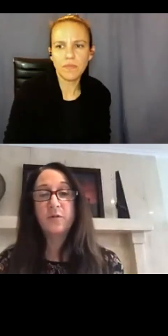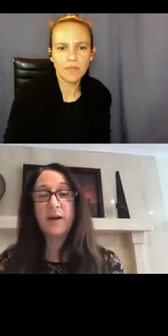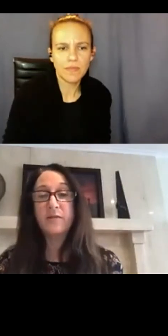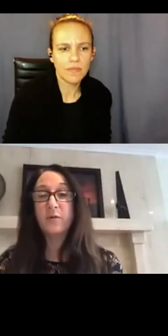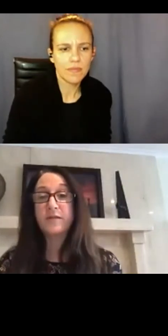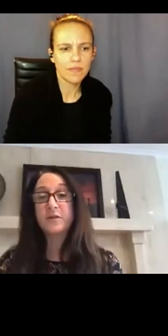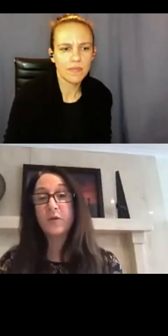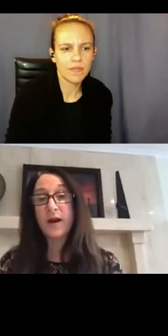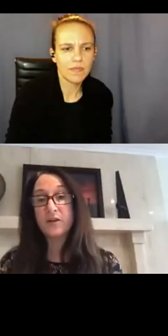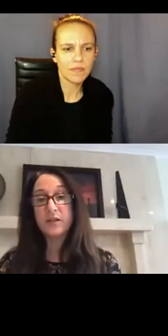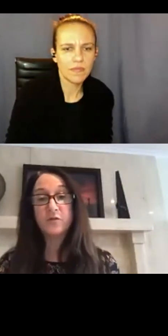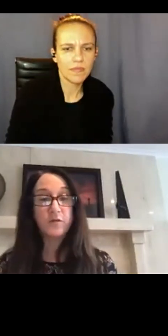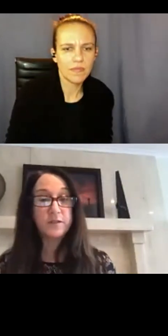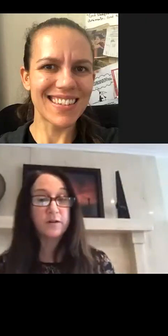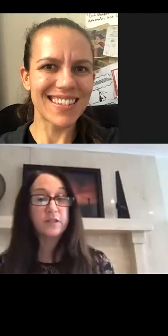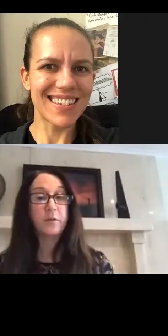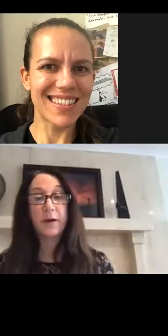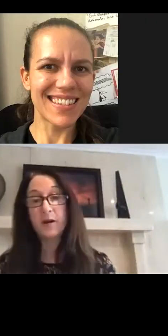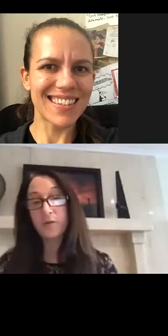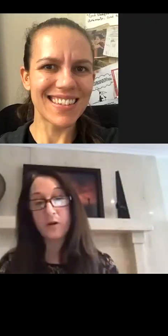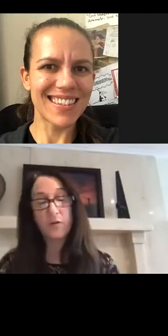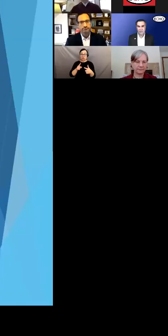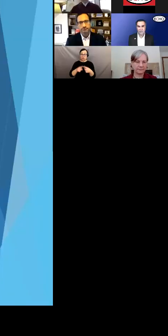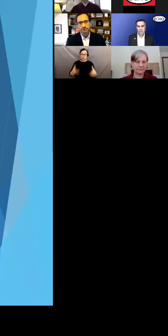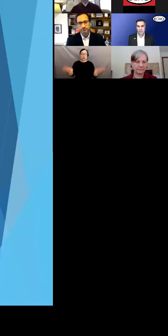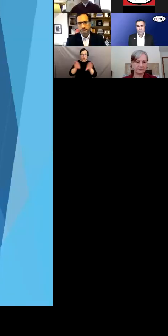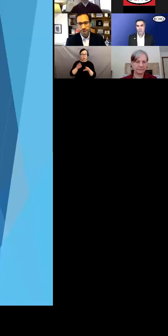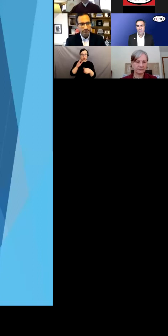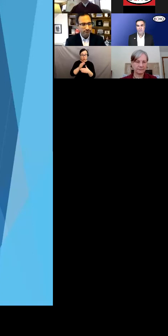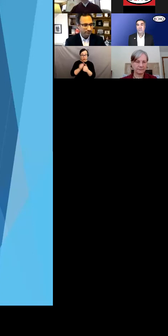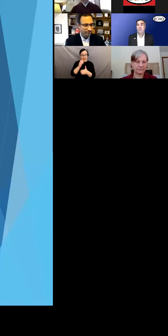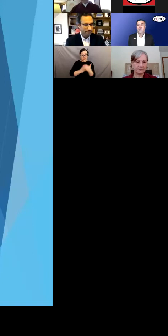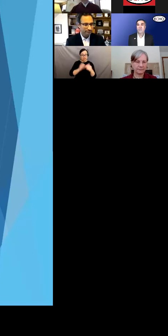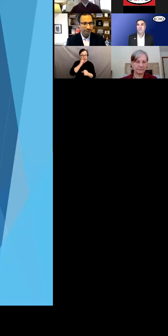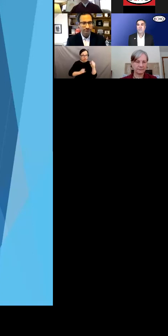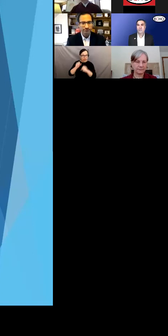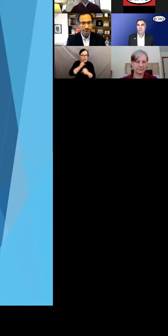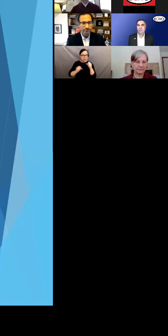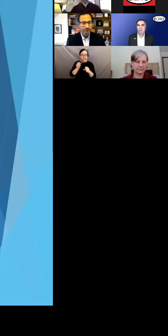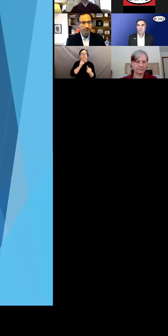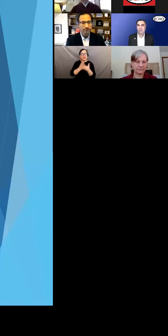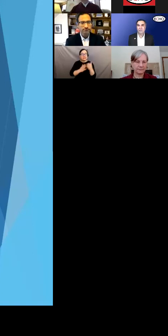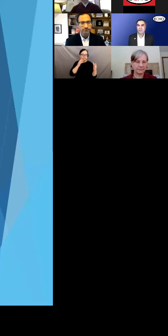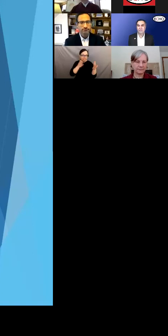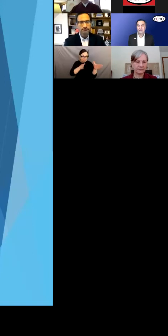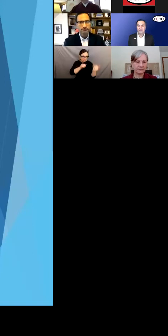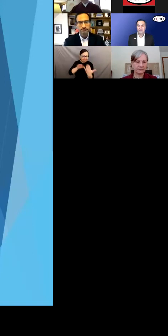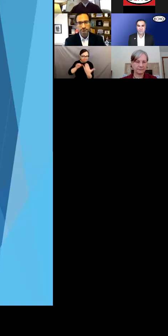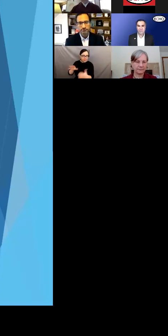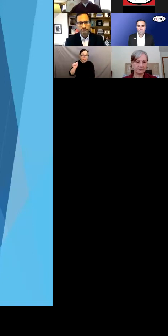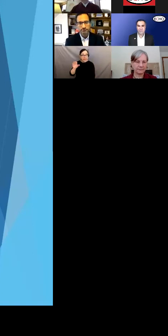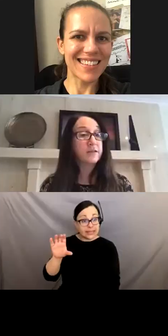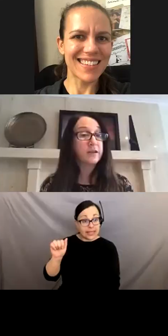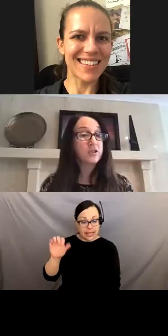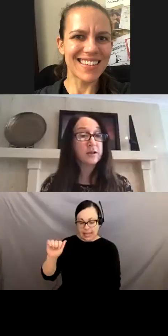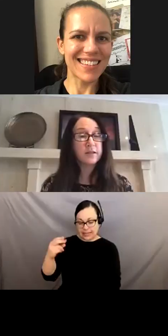to end with some strategies for facilities to prepare for the COVID-19 vaccine. The American Healthcare Association, AHCA, has a